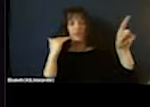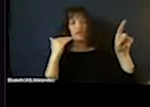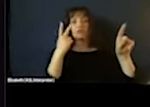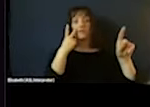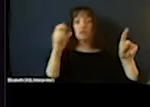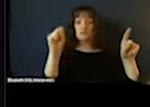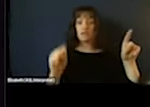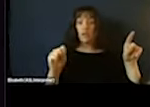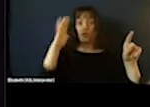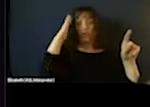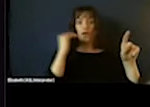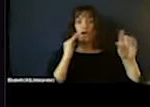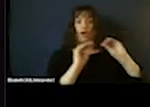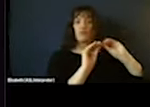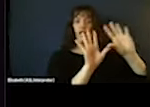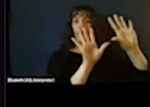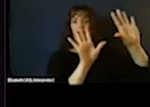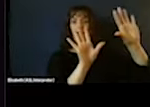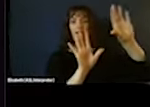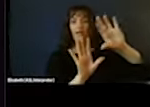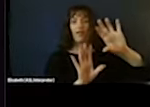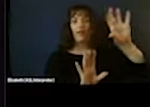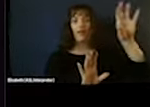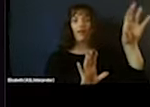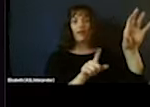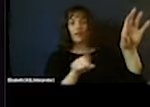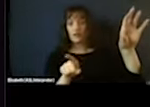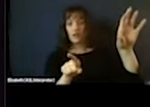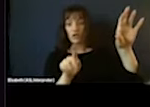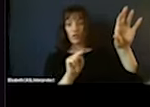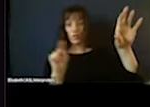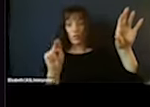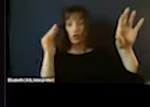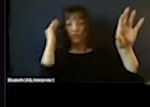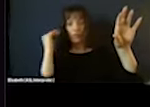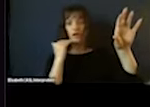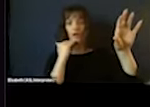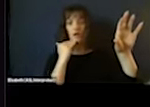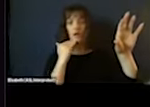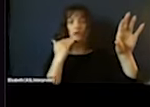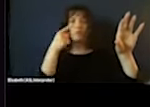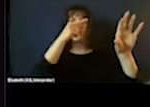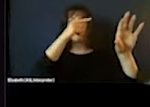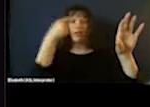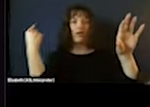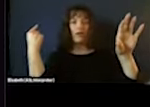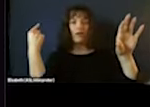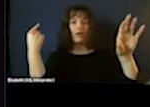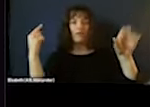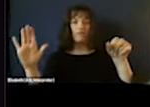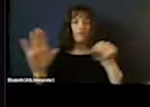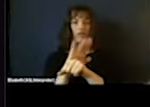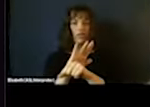bright, but North Korean part is really total black. So nowadays, developed country,